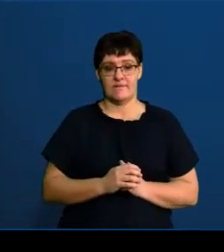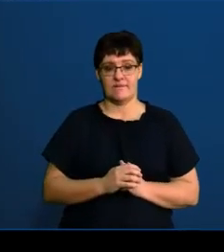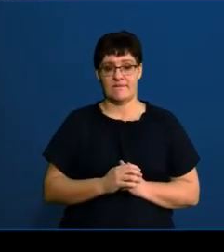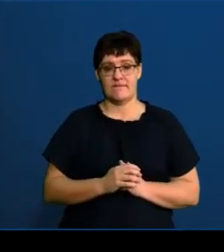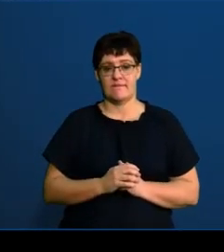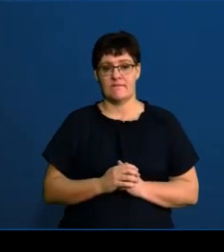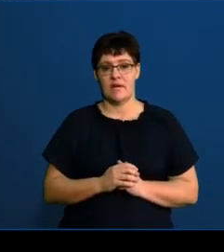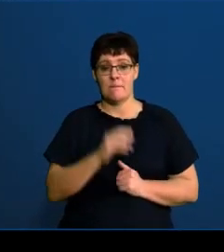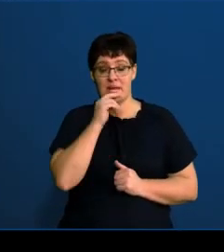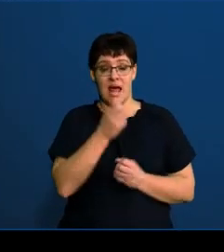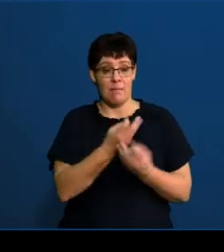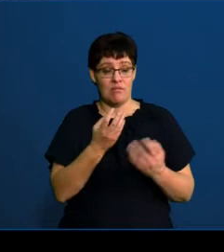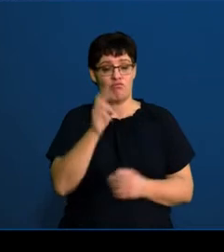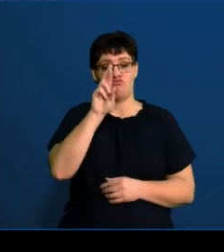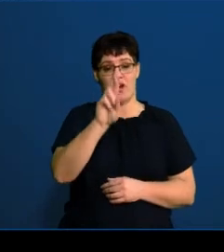That is in rands,